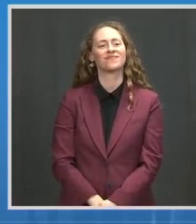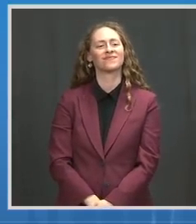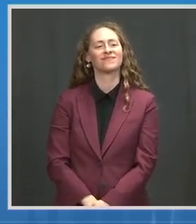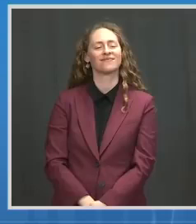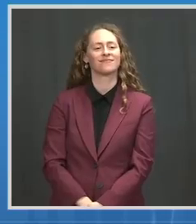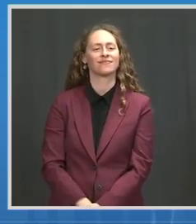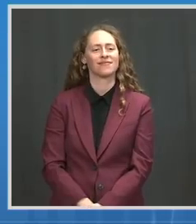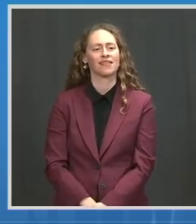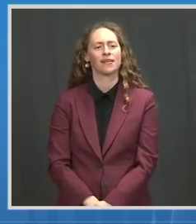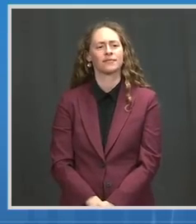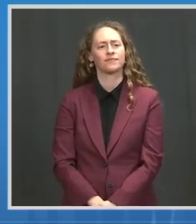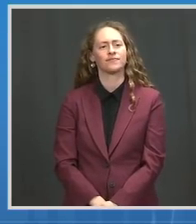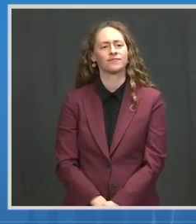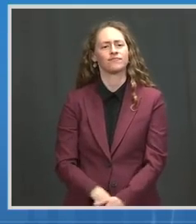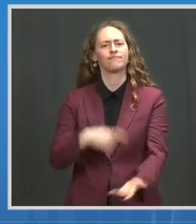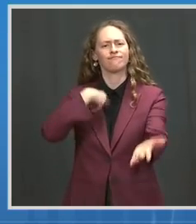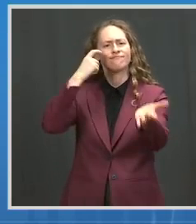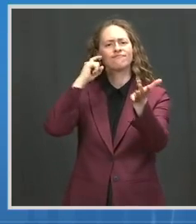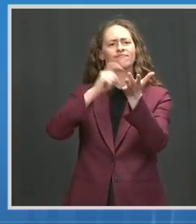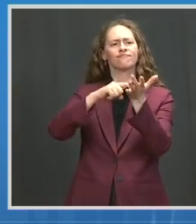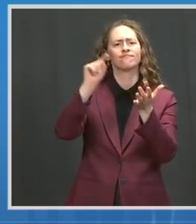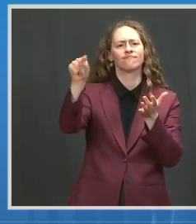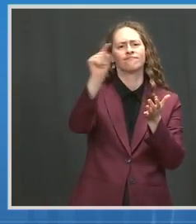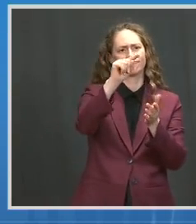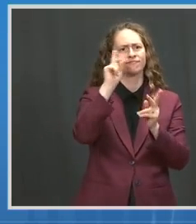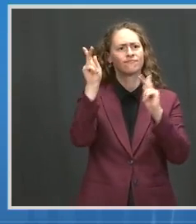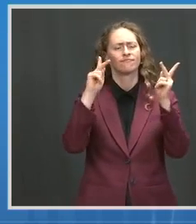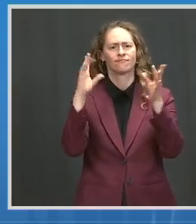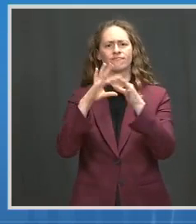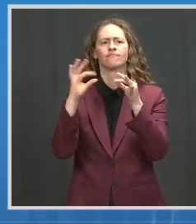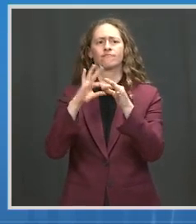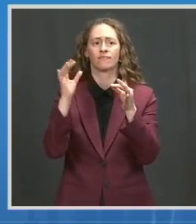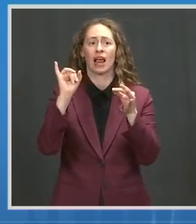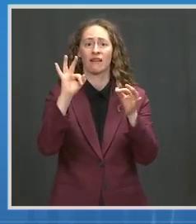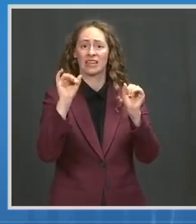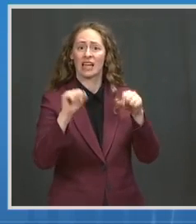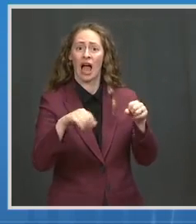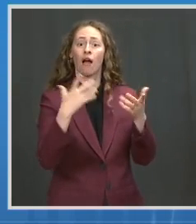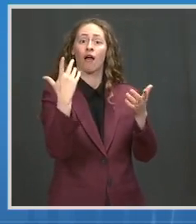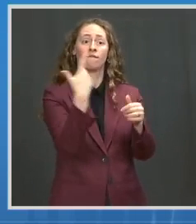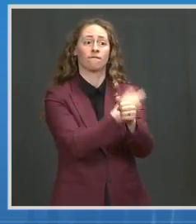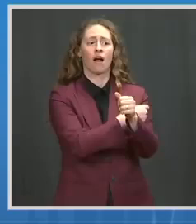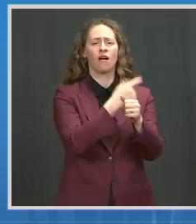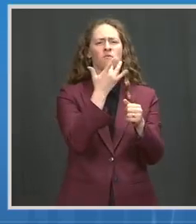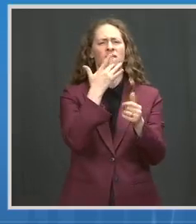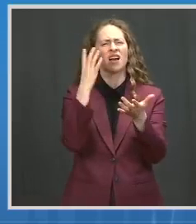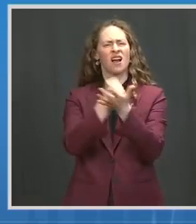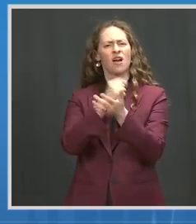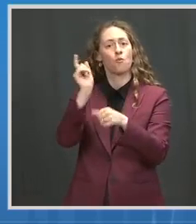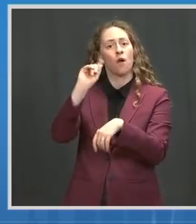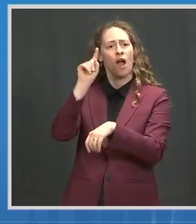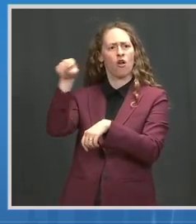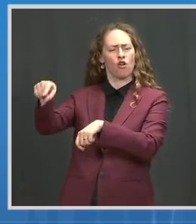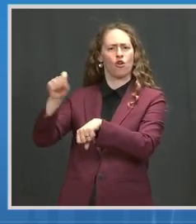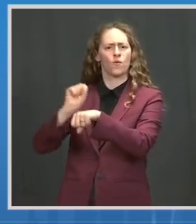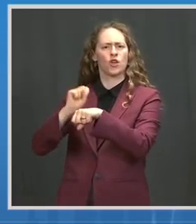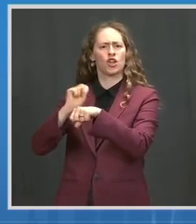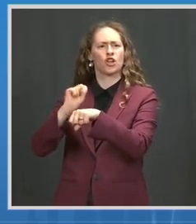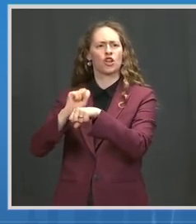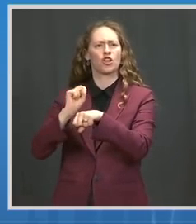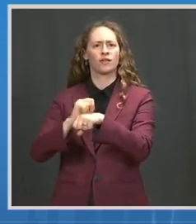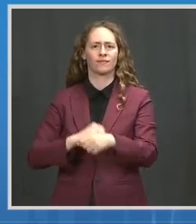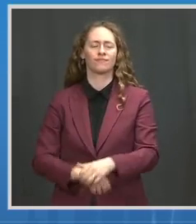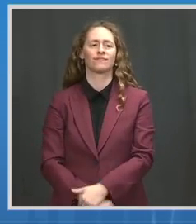do so around their working hours. So, we are very pleased that effective immediately, the